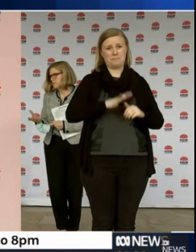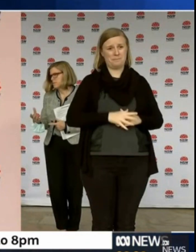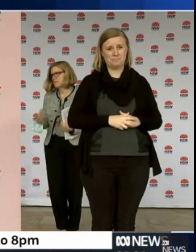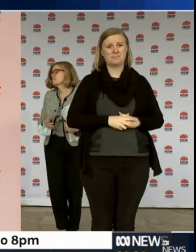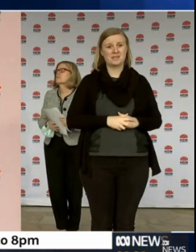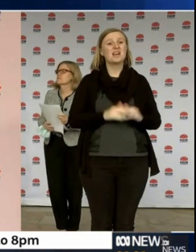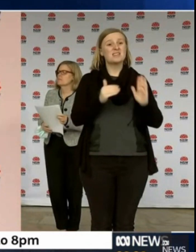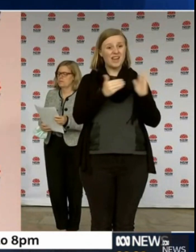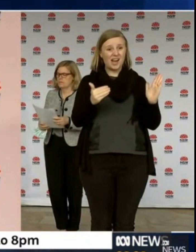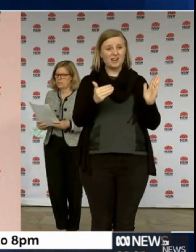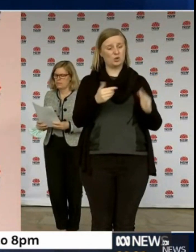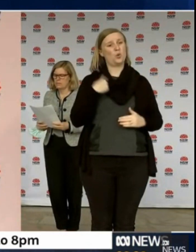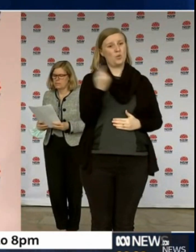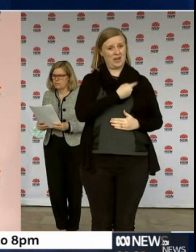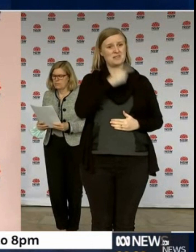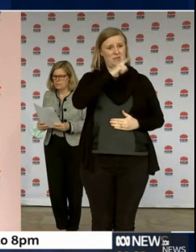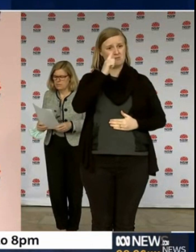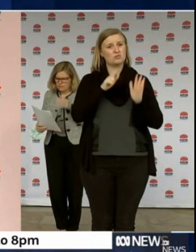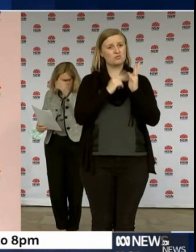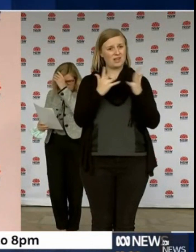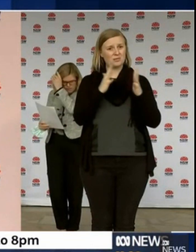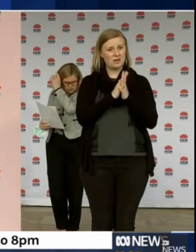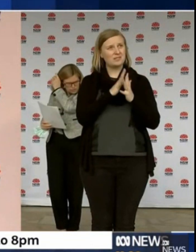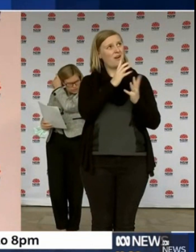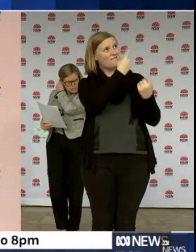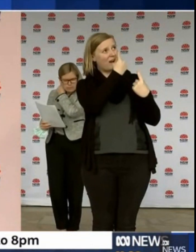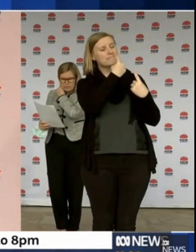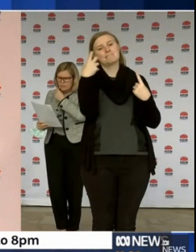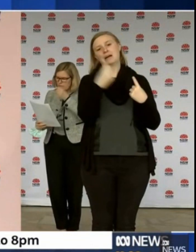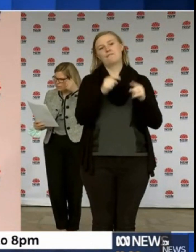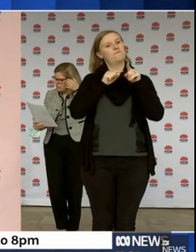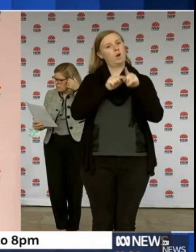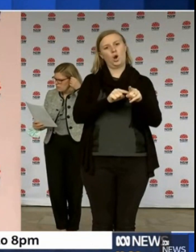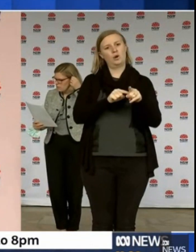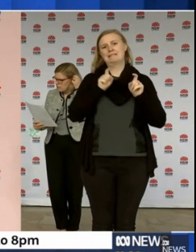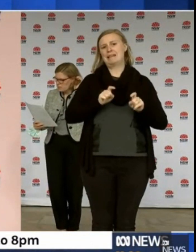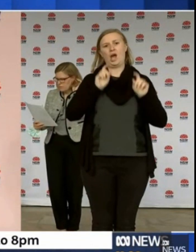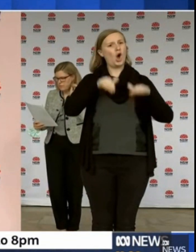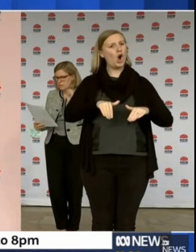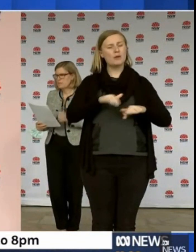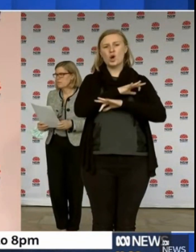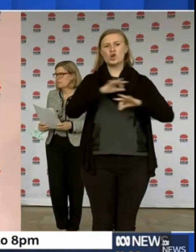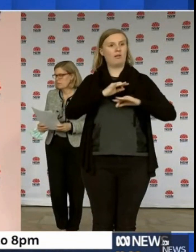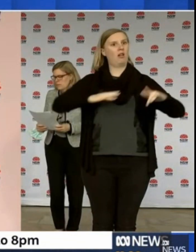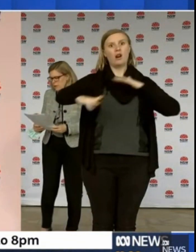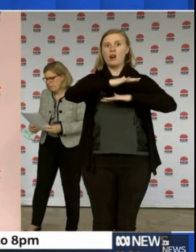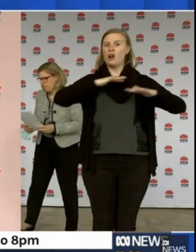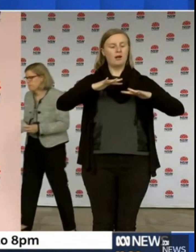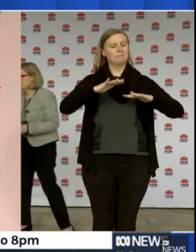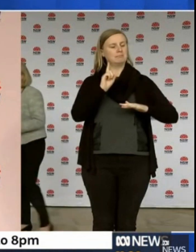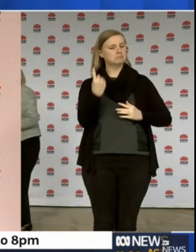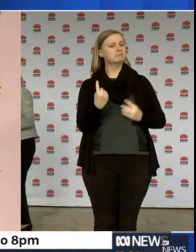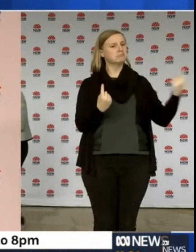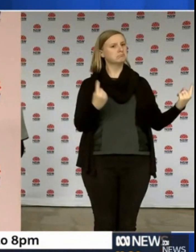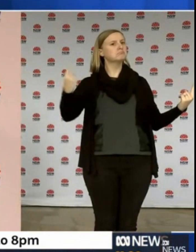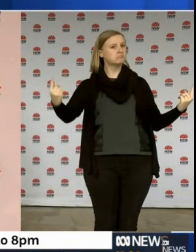seen. It's been outstanding. The rest is up to us to follow the health advice, to limit movement, and to really ensure we don't spread the virus